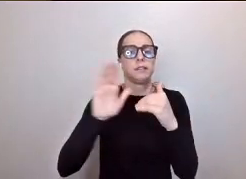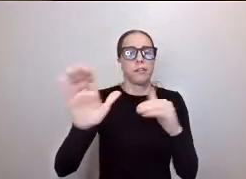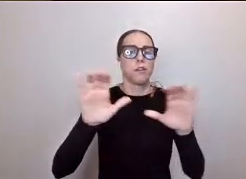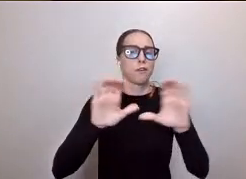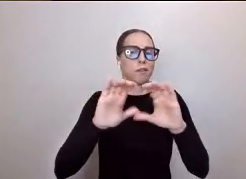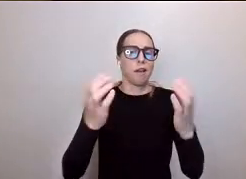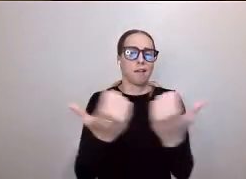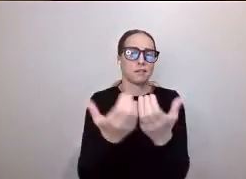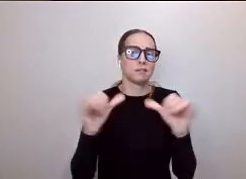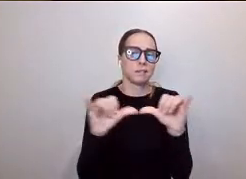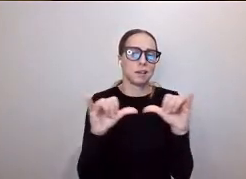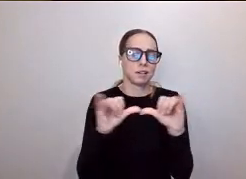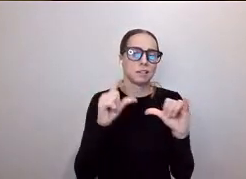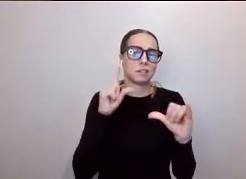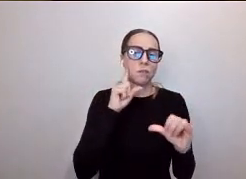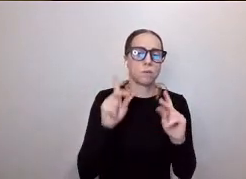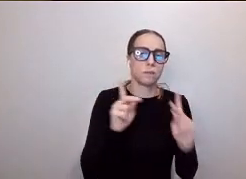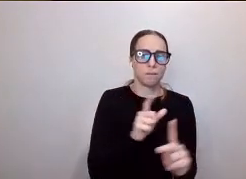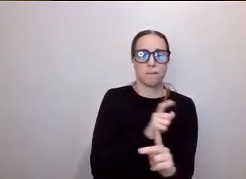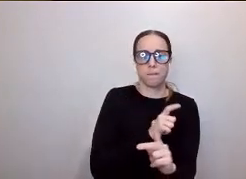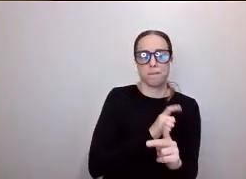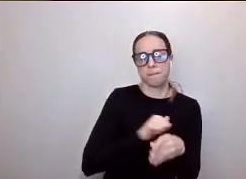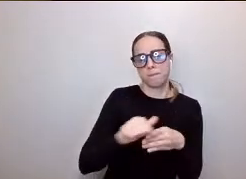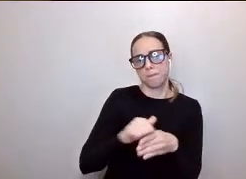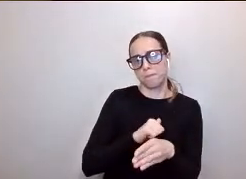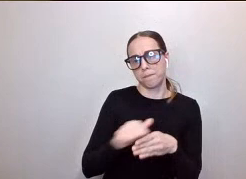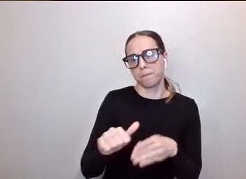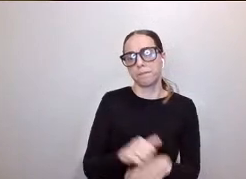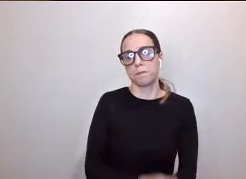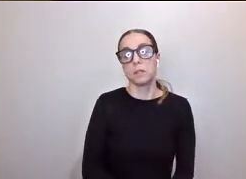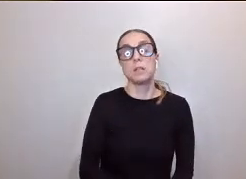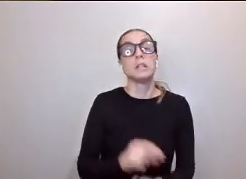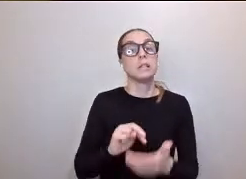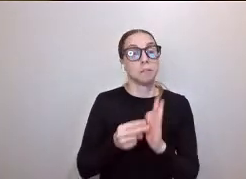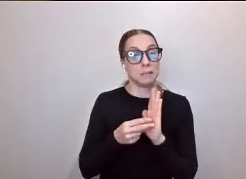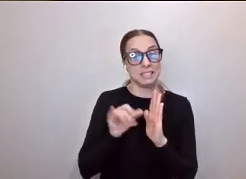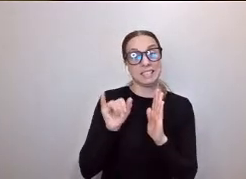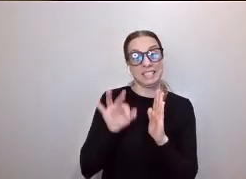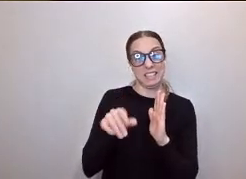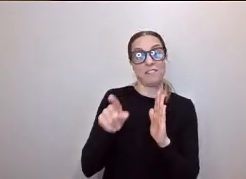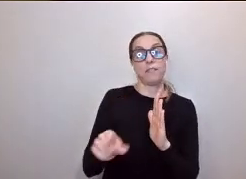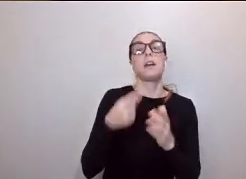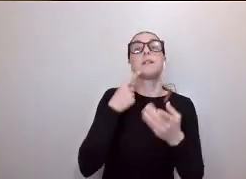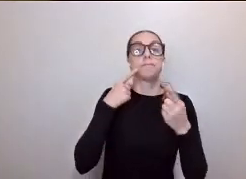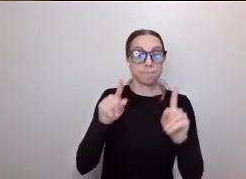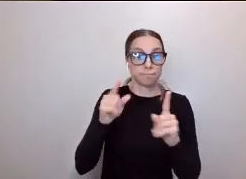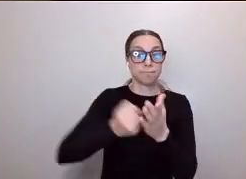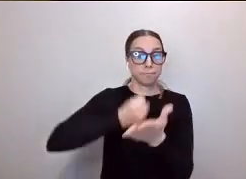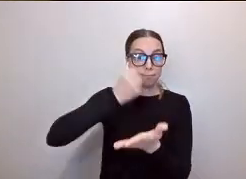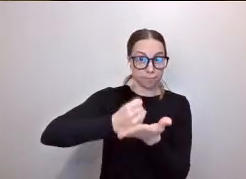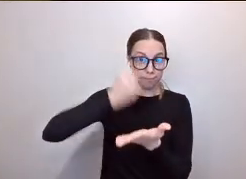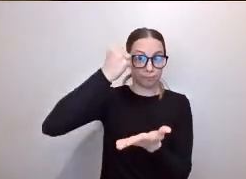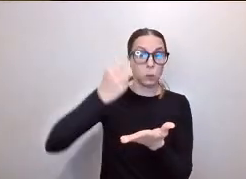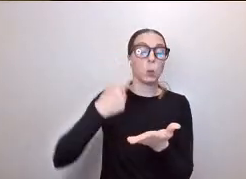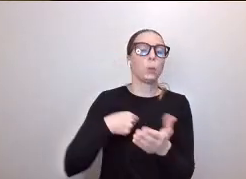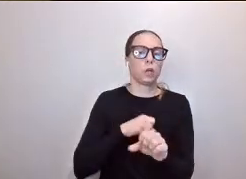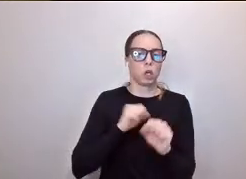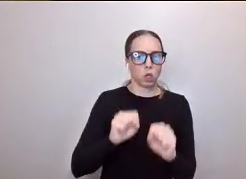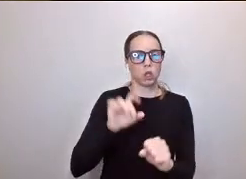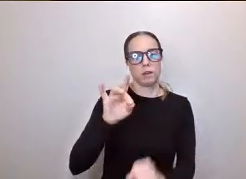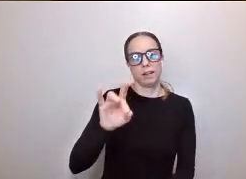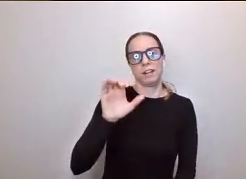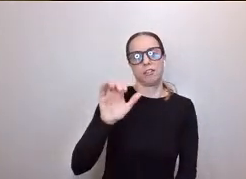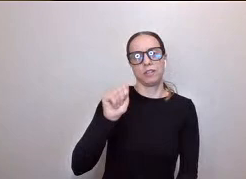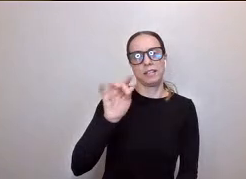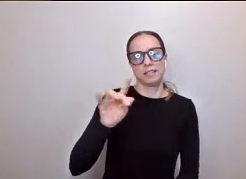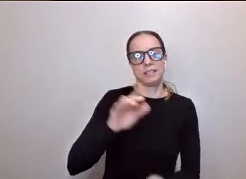year, we would actually be able to get to 818 on the street, it would be an average